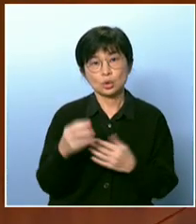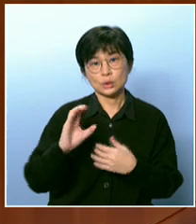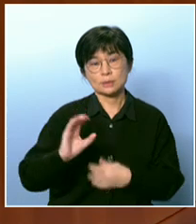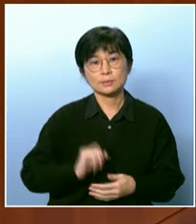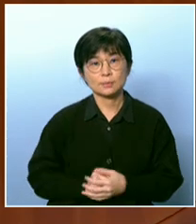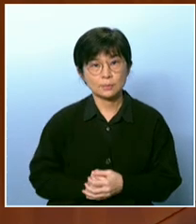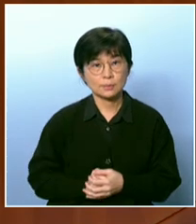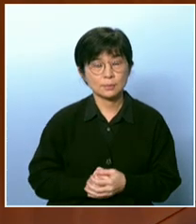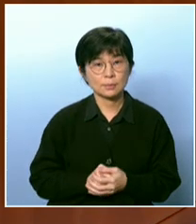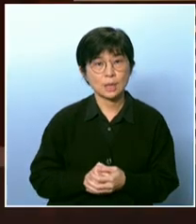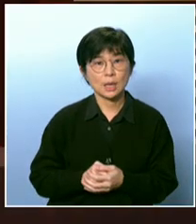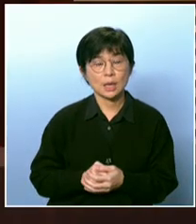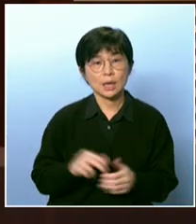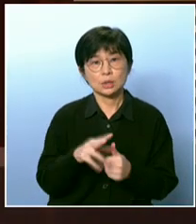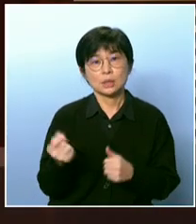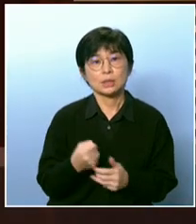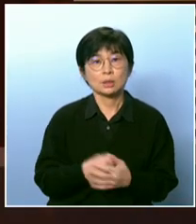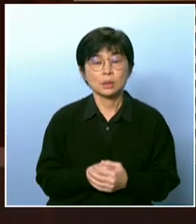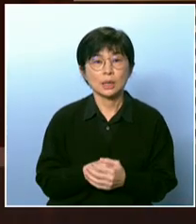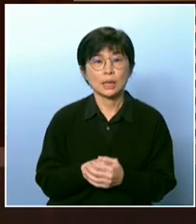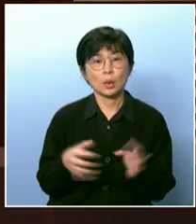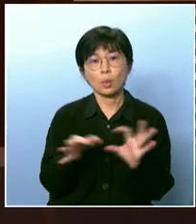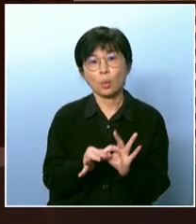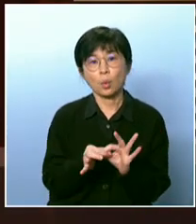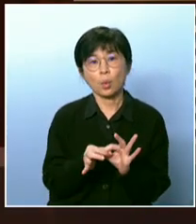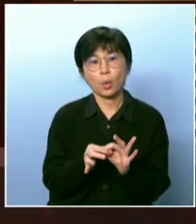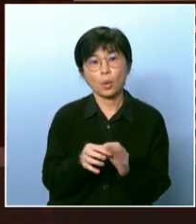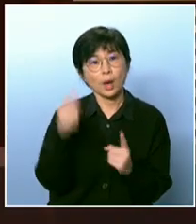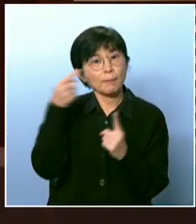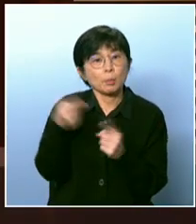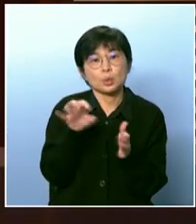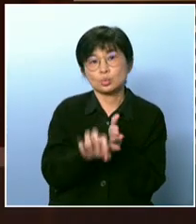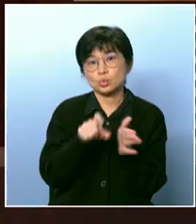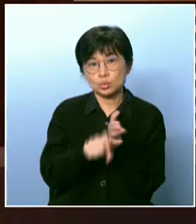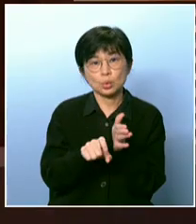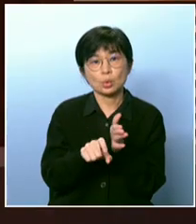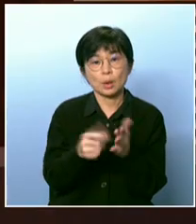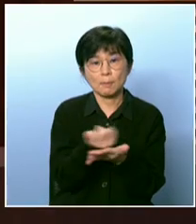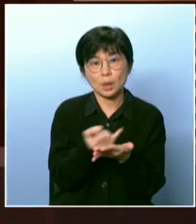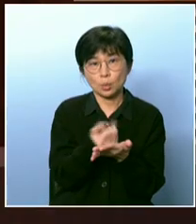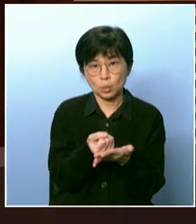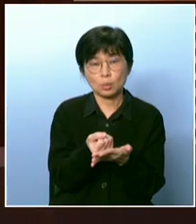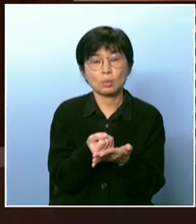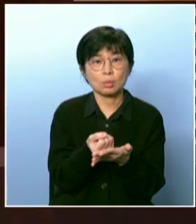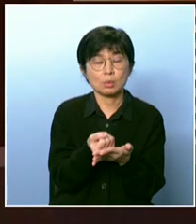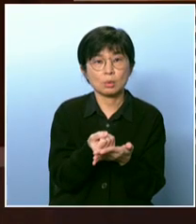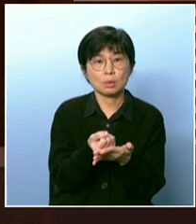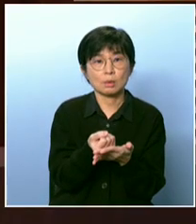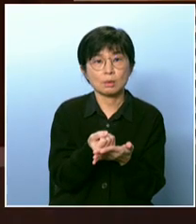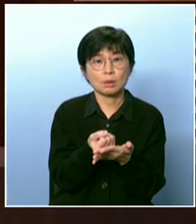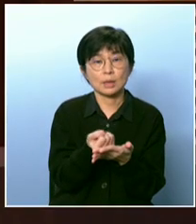can take part in the programs? Thank you. Under Secretary, I will ask Ms. Zhou Chan to answer the